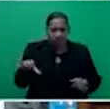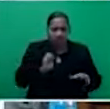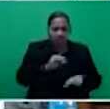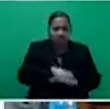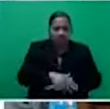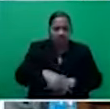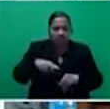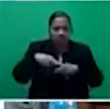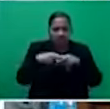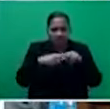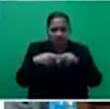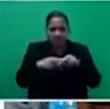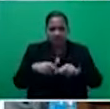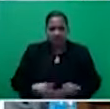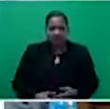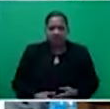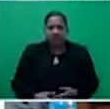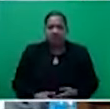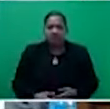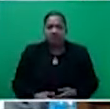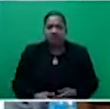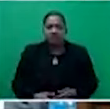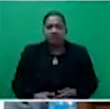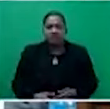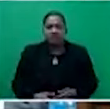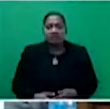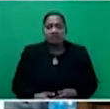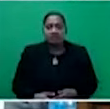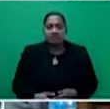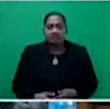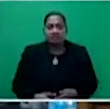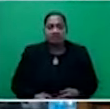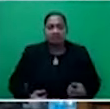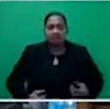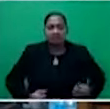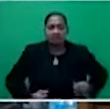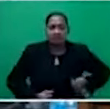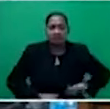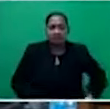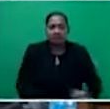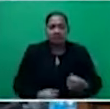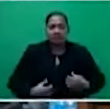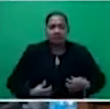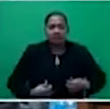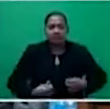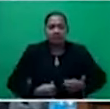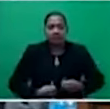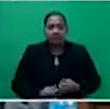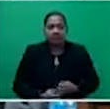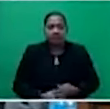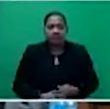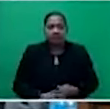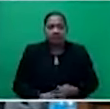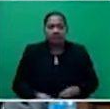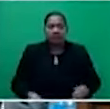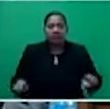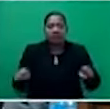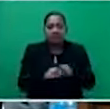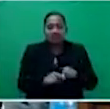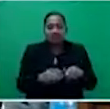literature, fundamental premise, Mr. Speaker, sir. Mr. Speaker, sir. This is the same